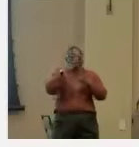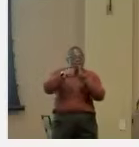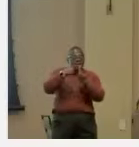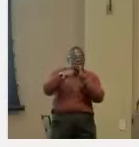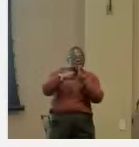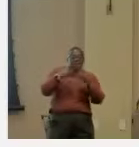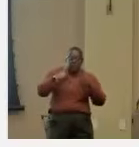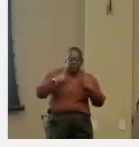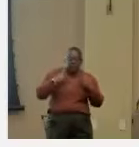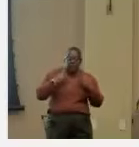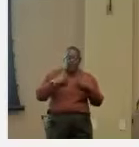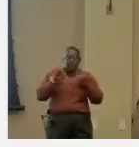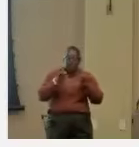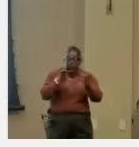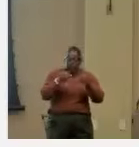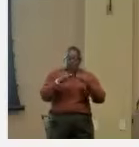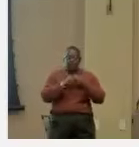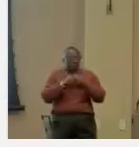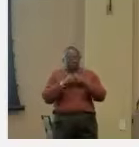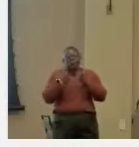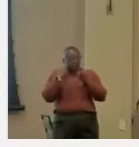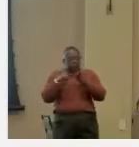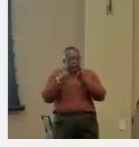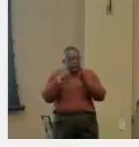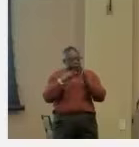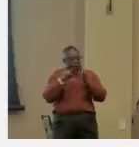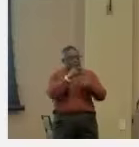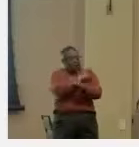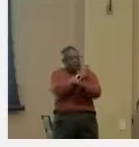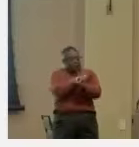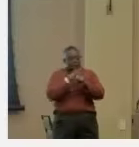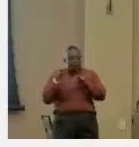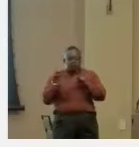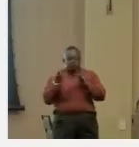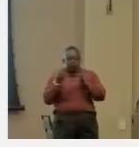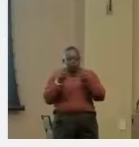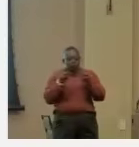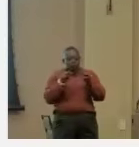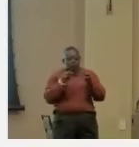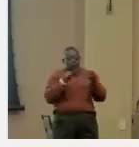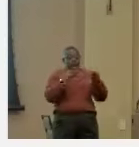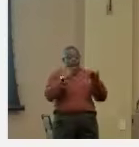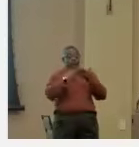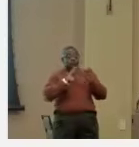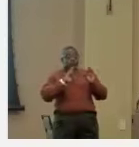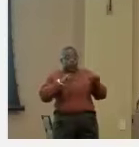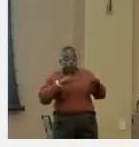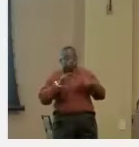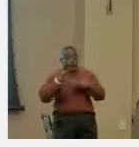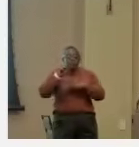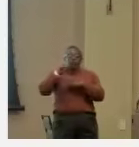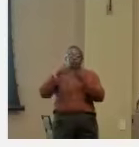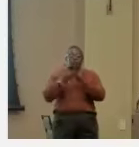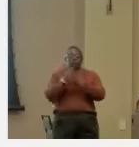some activity here, but then all the patients had a really amazing response to their